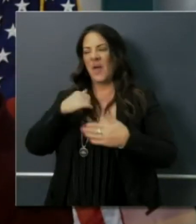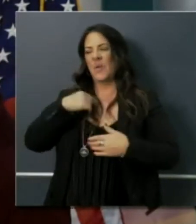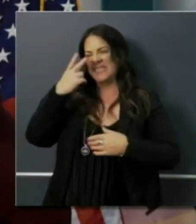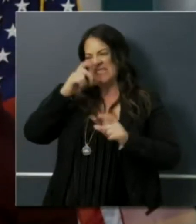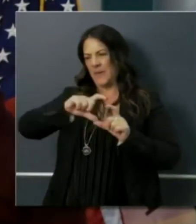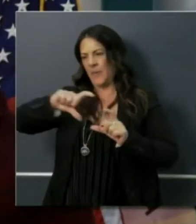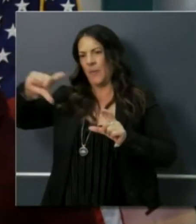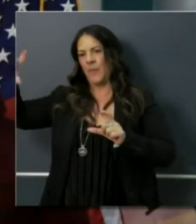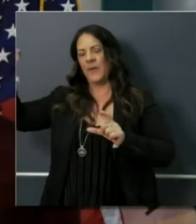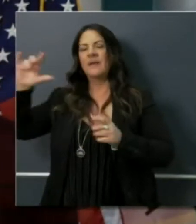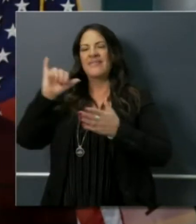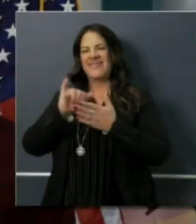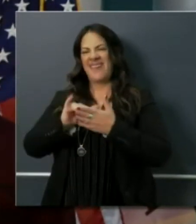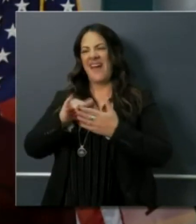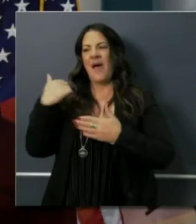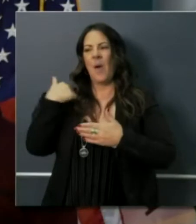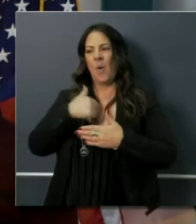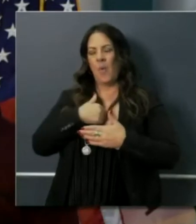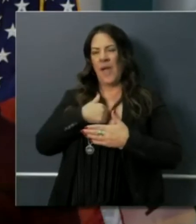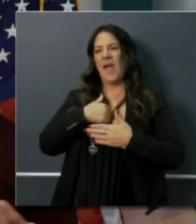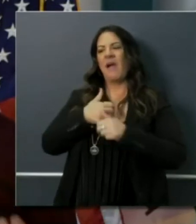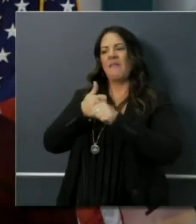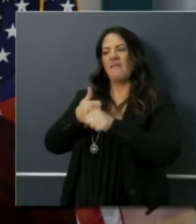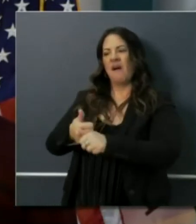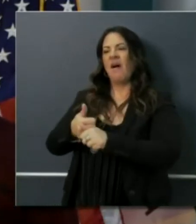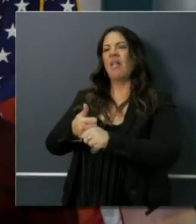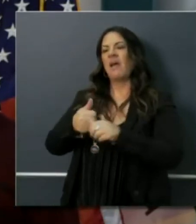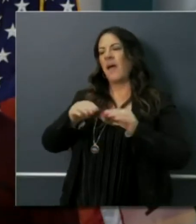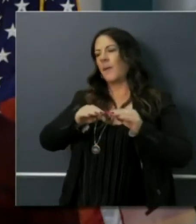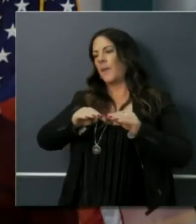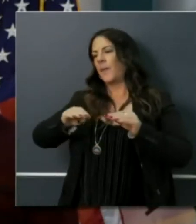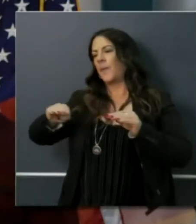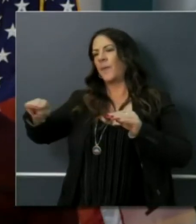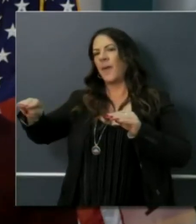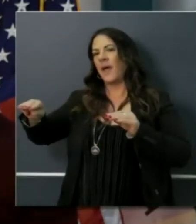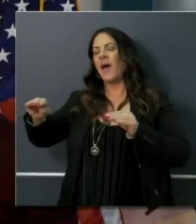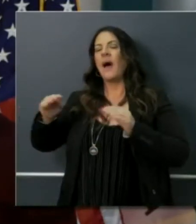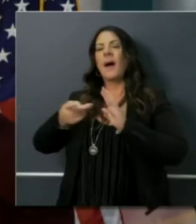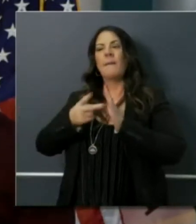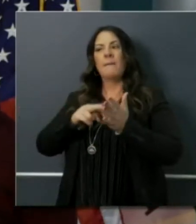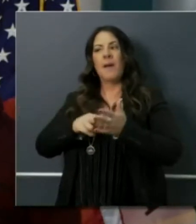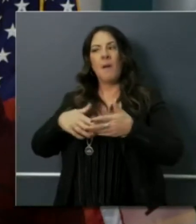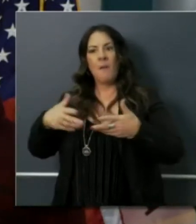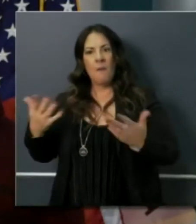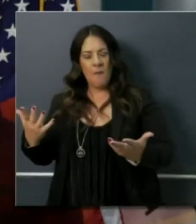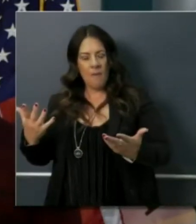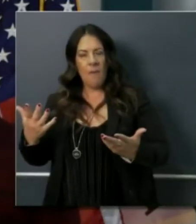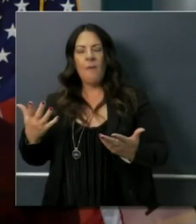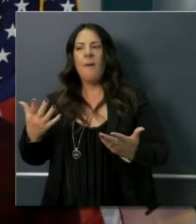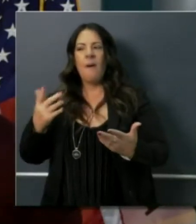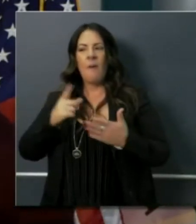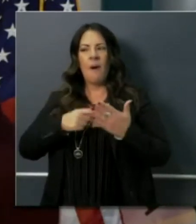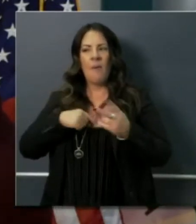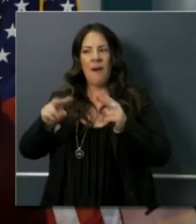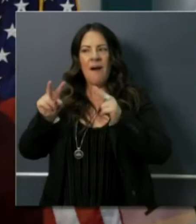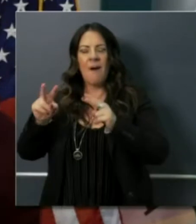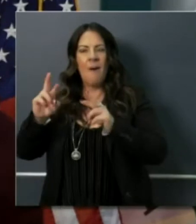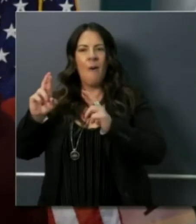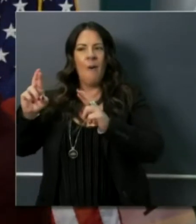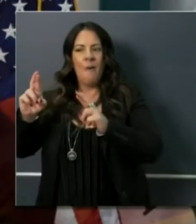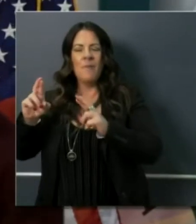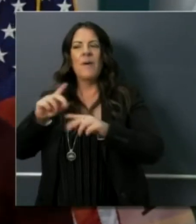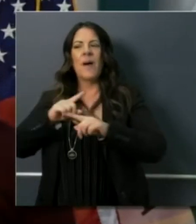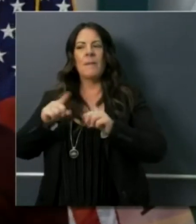are holding on to the bottom part of the model. That's sort of the better case scenario, what we had always hoped for, but we of